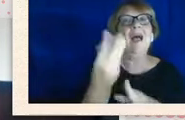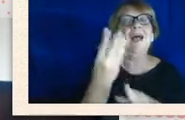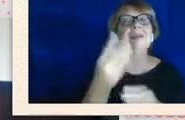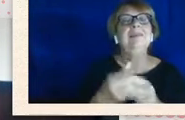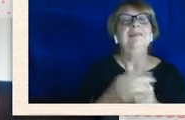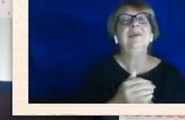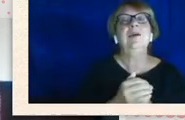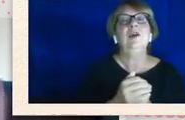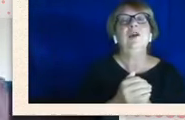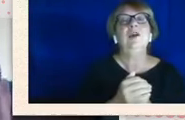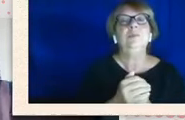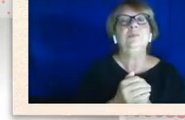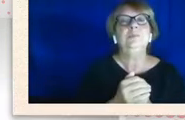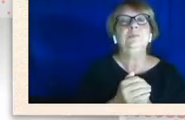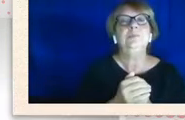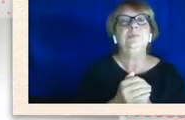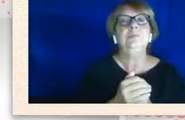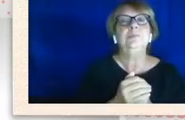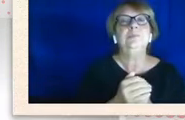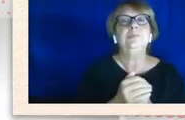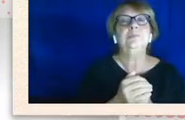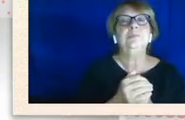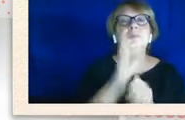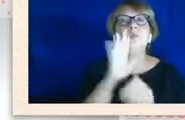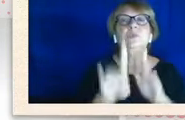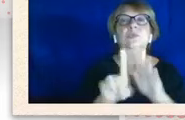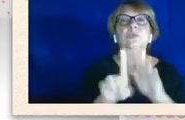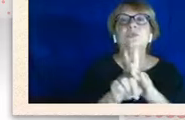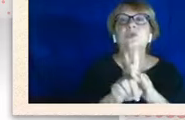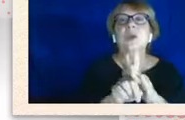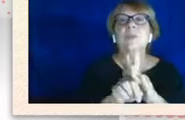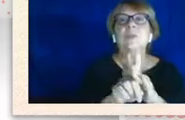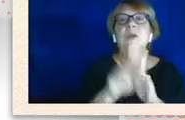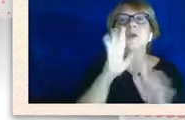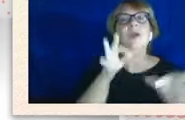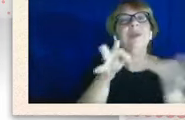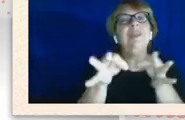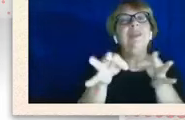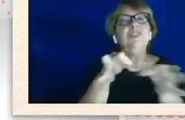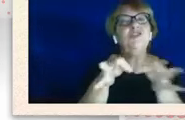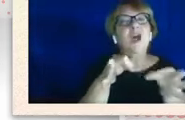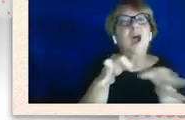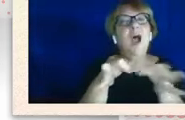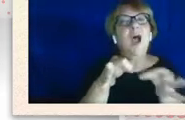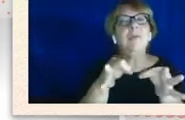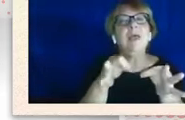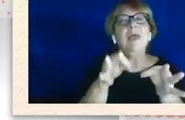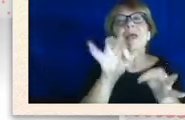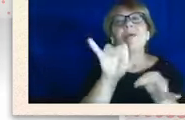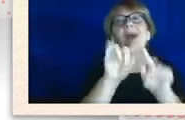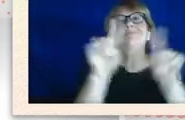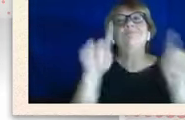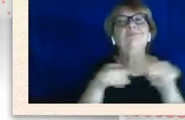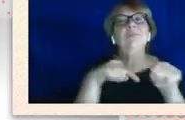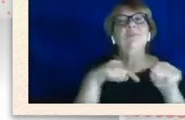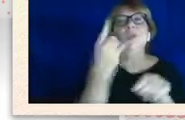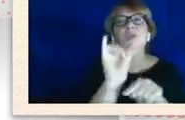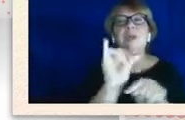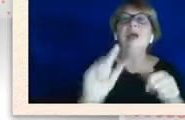visual impairment, we will be describing the slides. The first slide